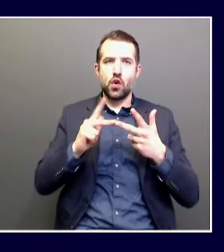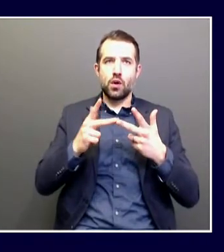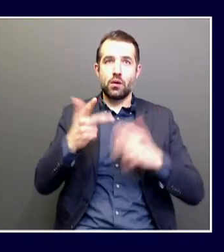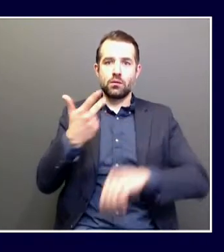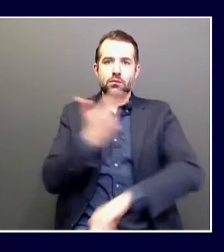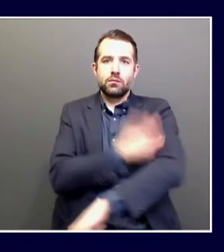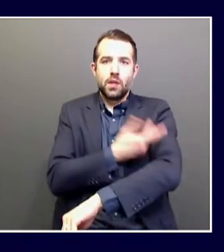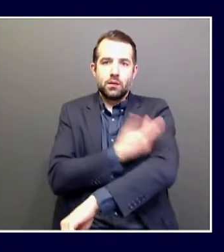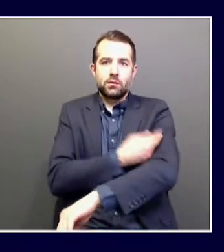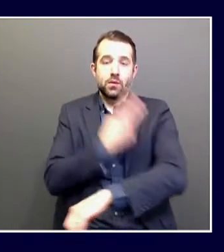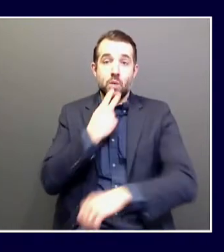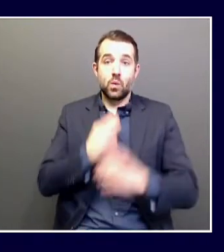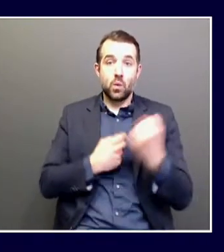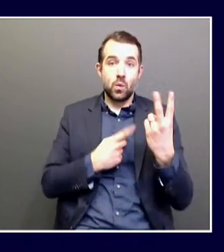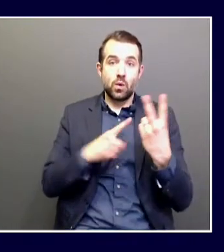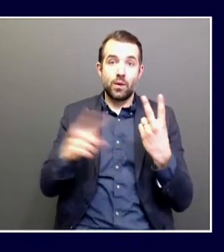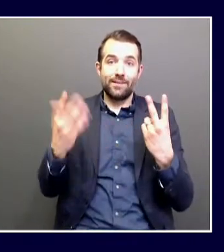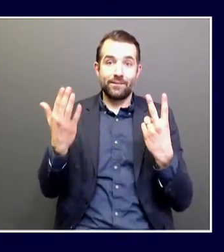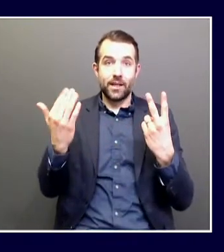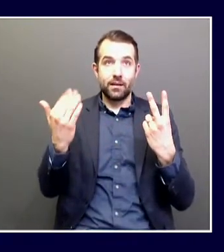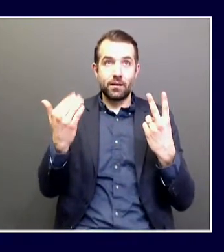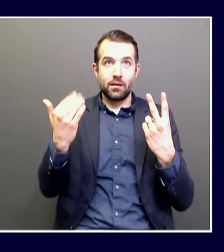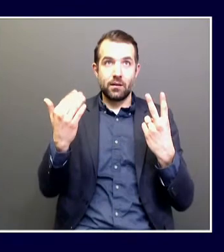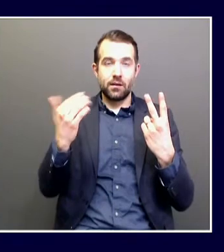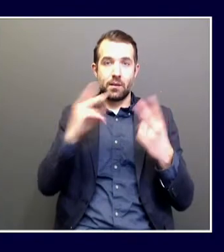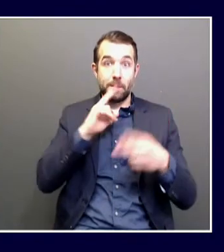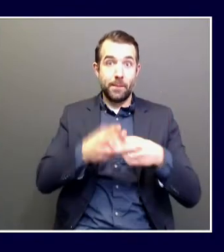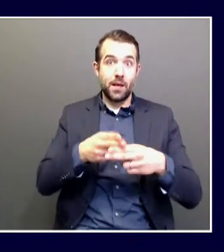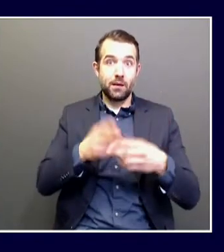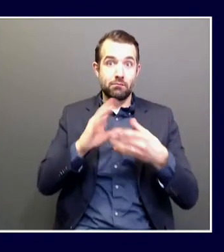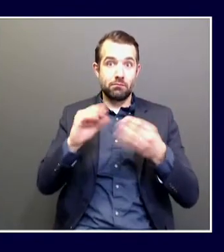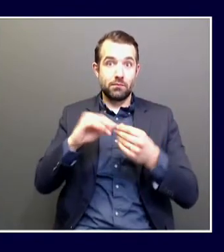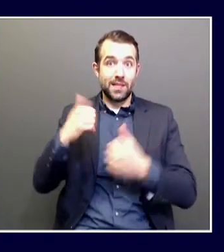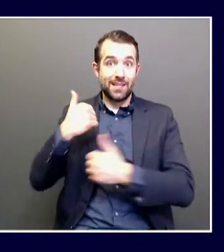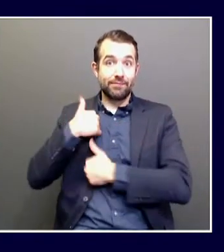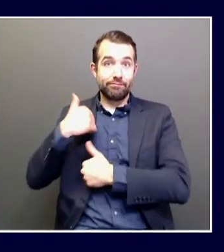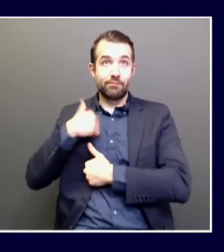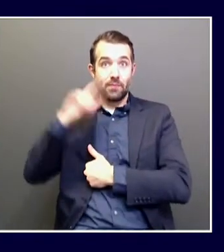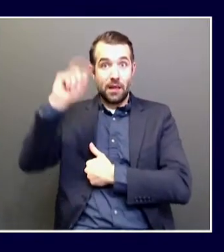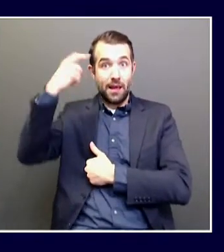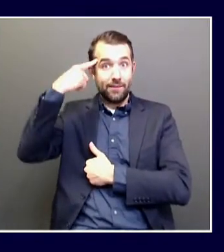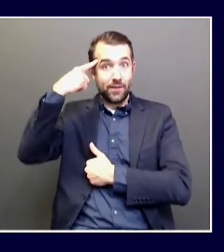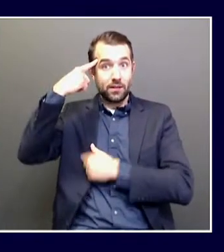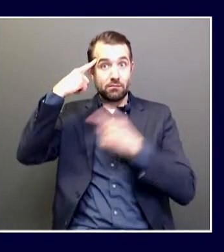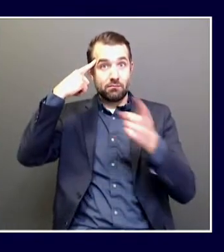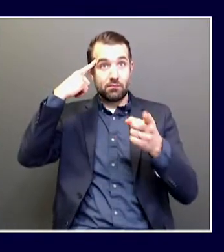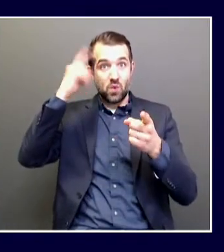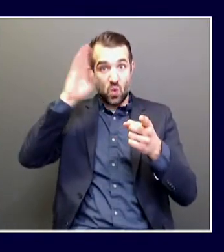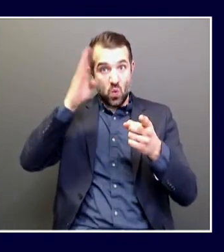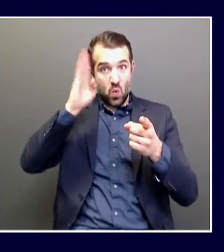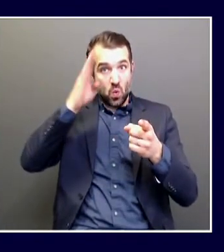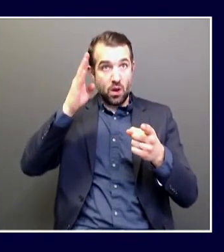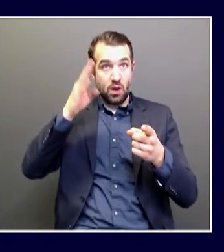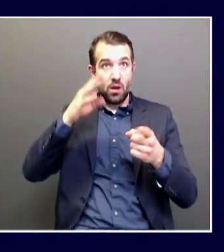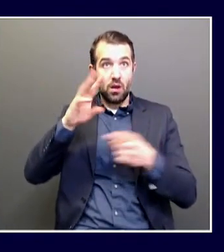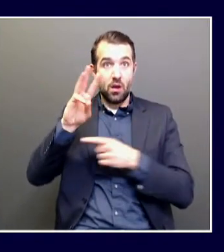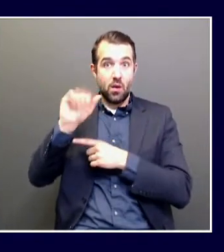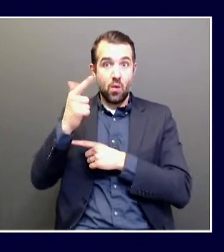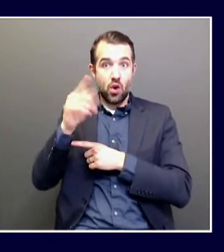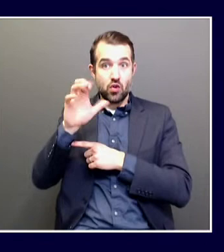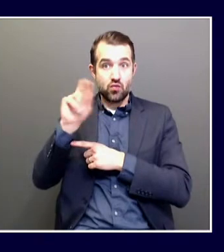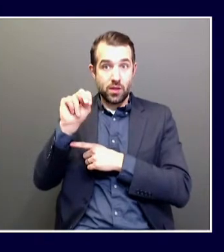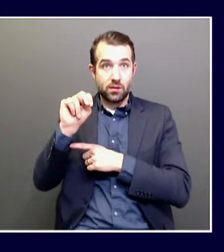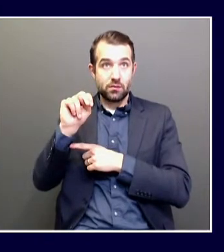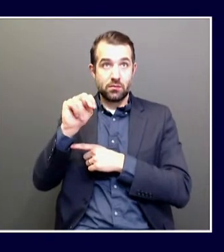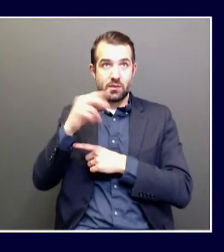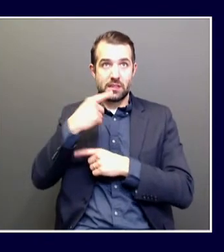Augusta Armory is offering them. It looked like Walgreens and the big pharmacies said they weren't right now because of the US CDC recommendation. I was just wondering